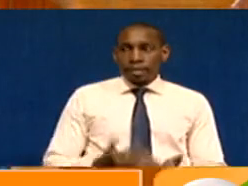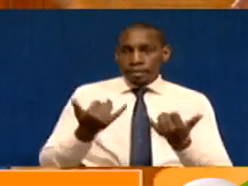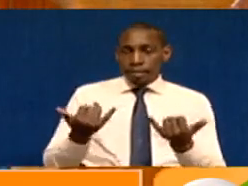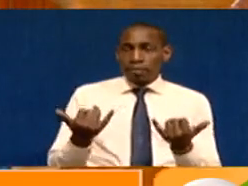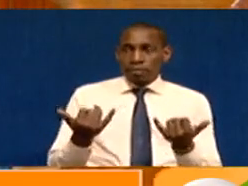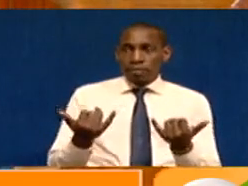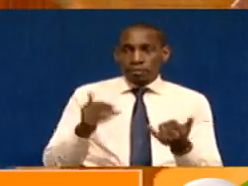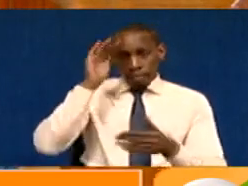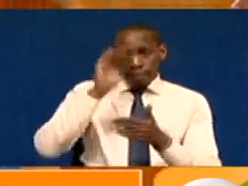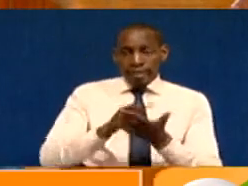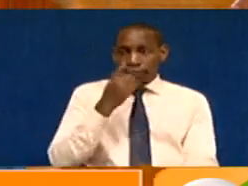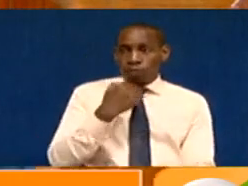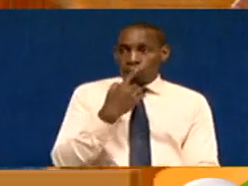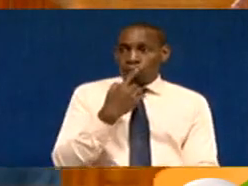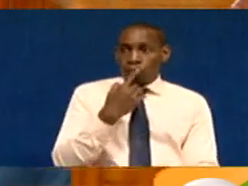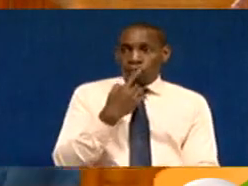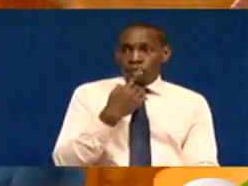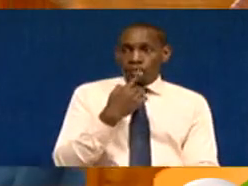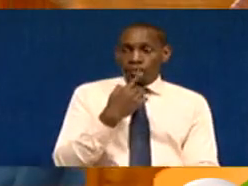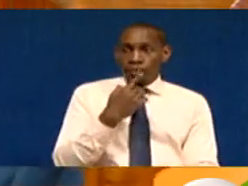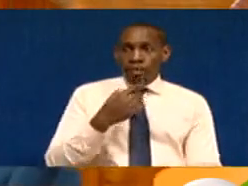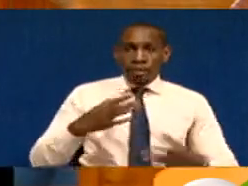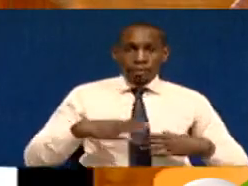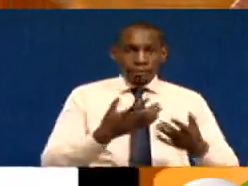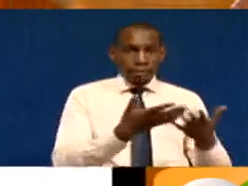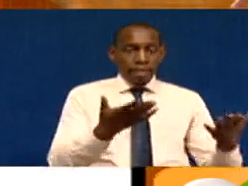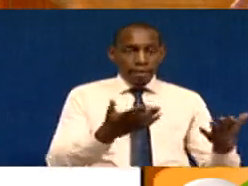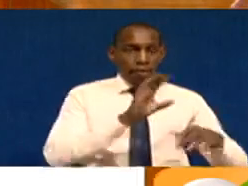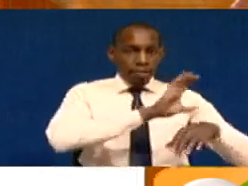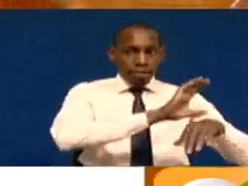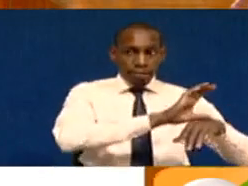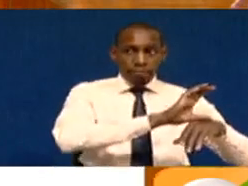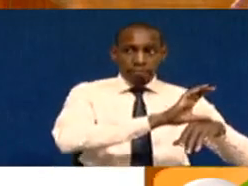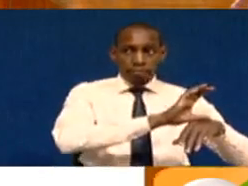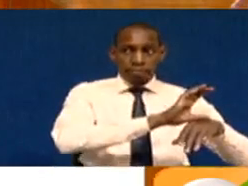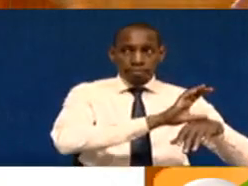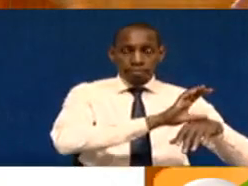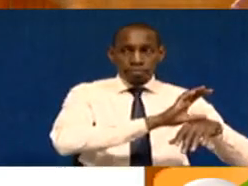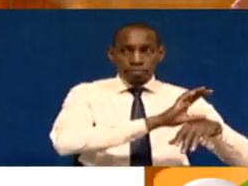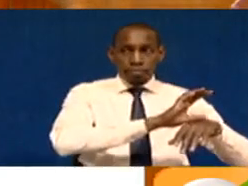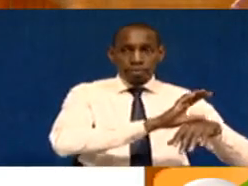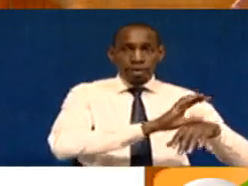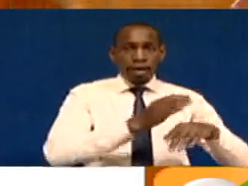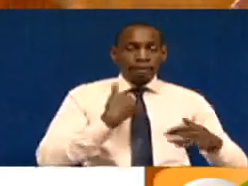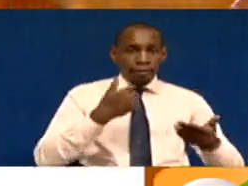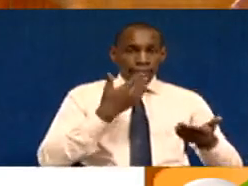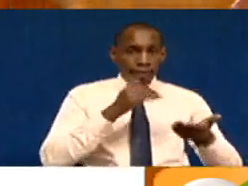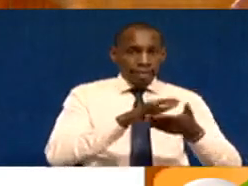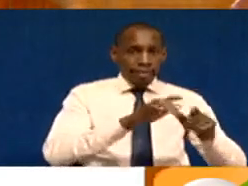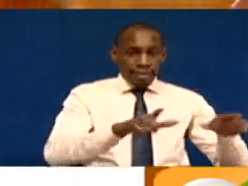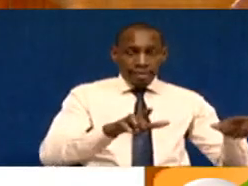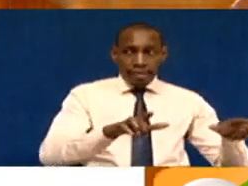to believe? Those gentlemen there from the church are carrying allotment letters on that